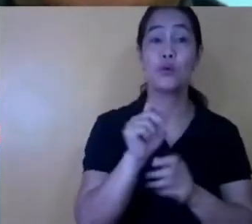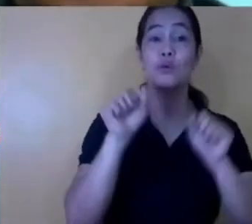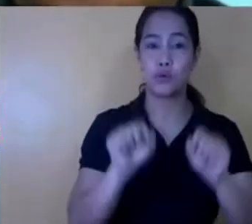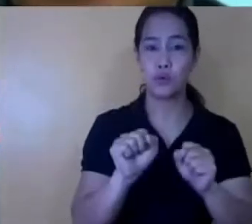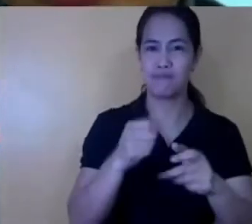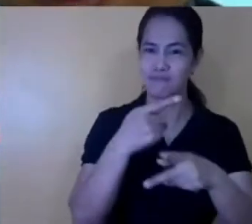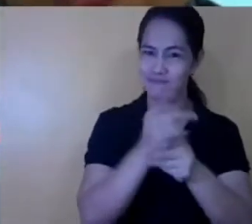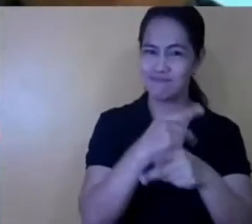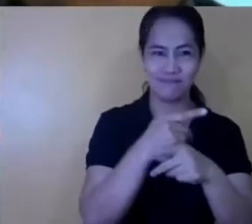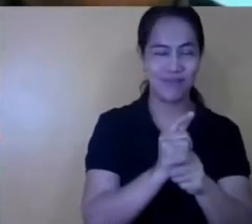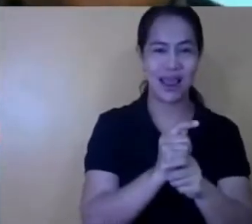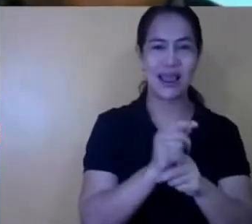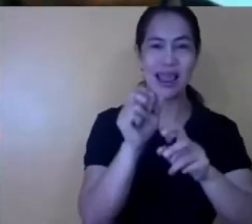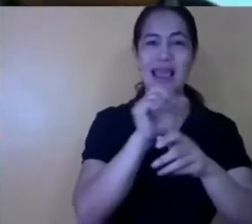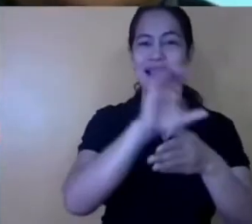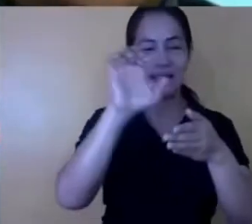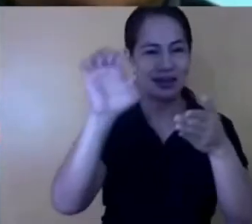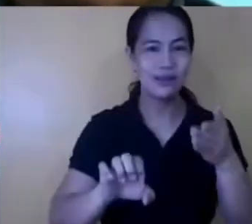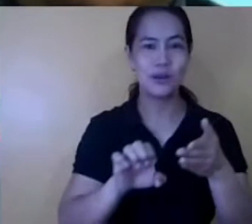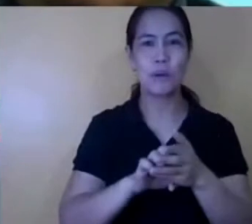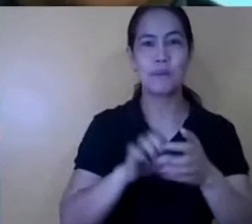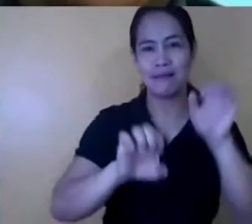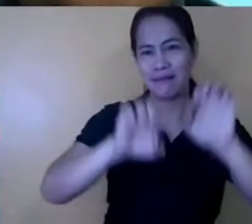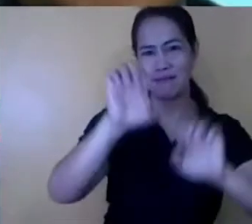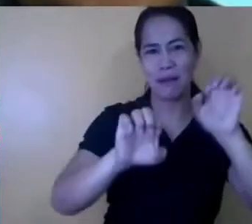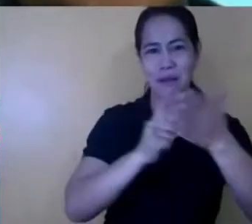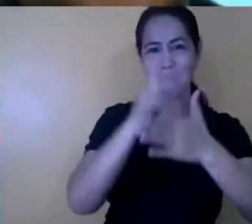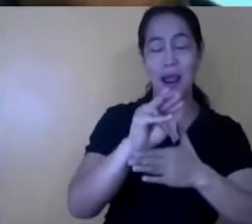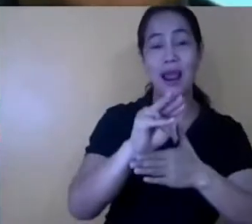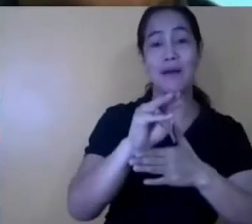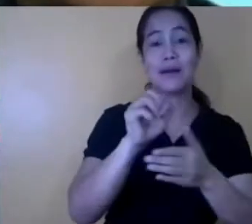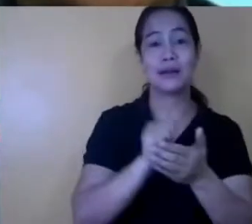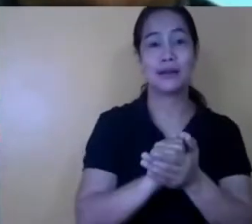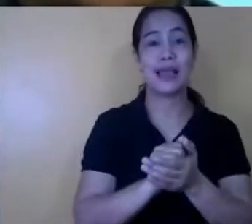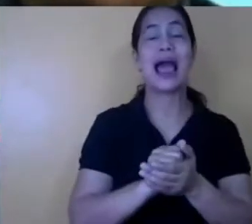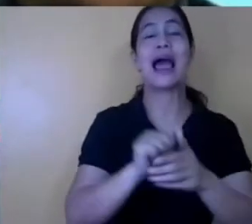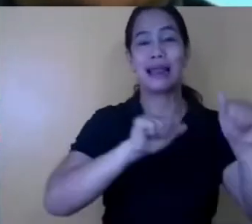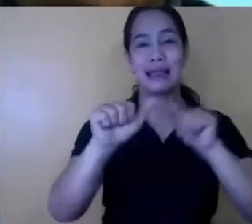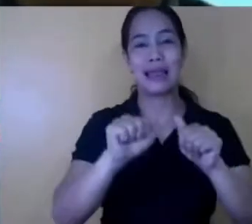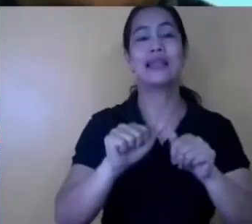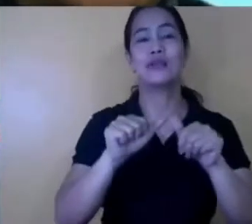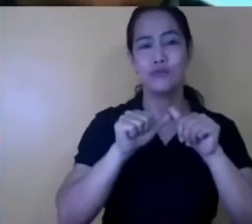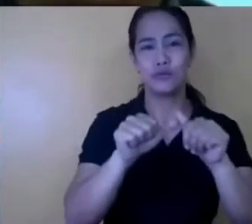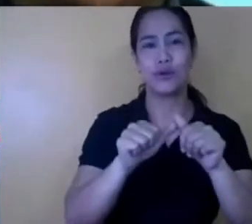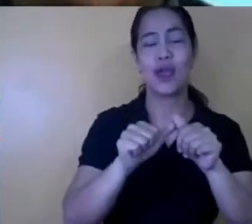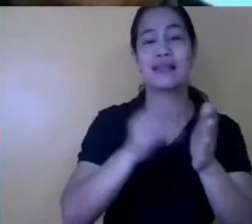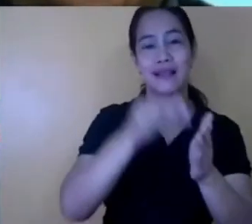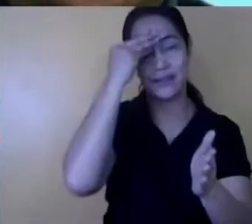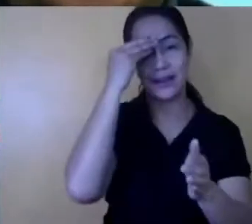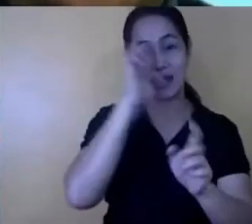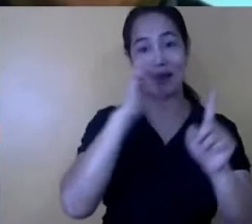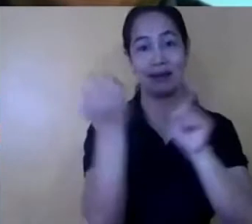of evaluation of a program, project, or activity that maintains the learning environment responsive to